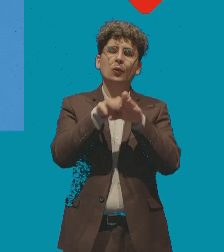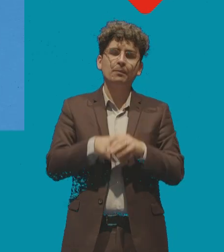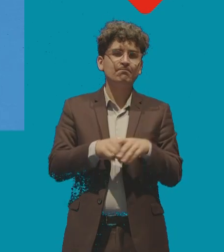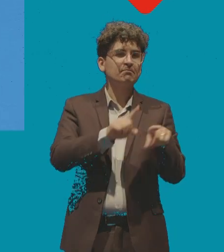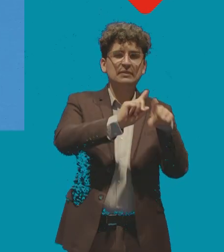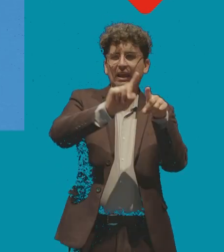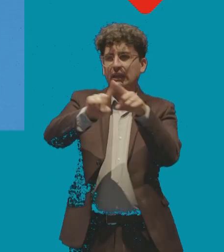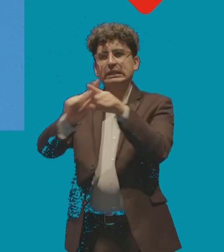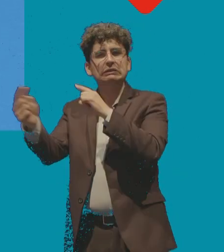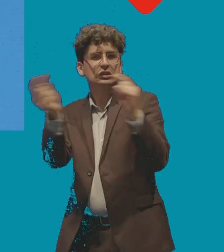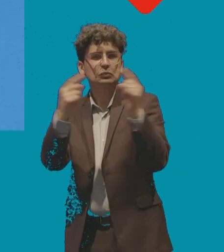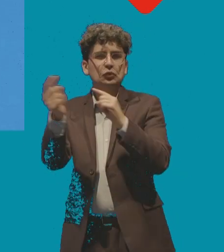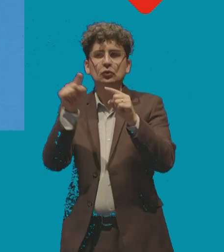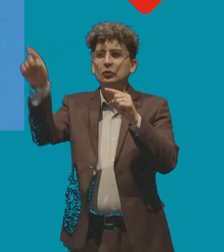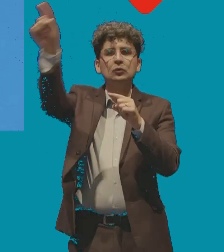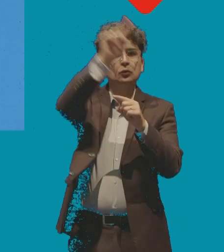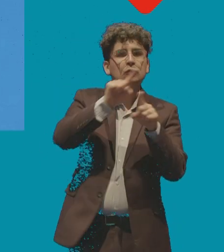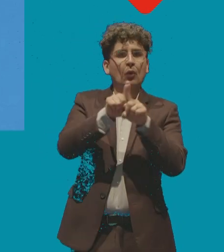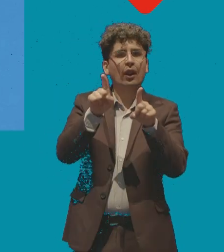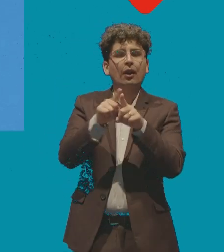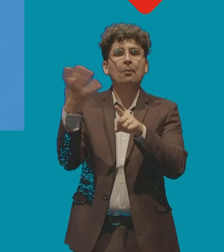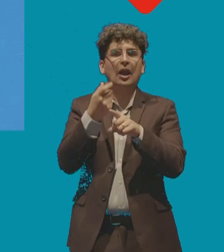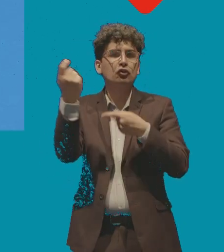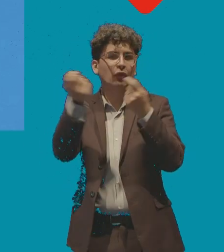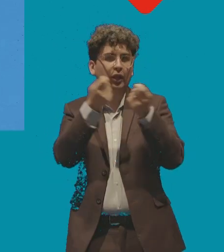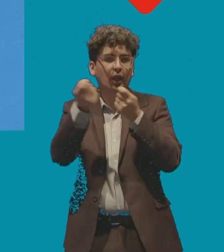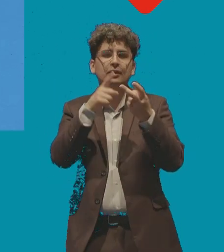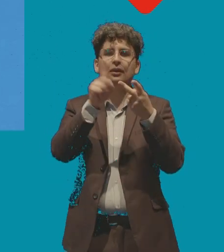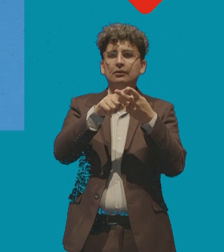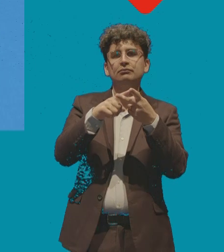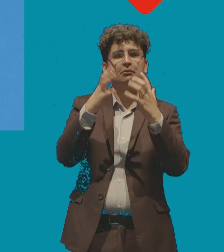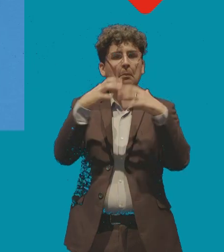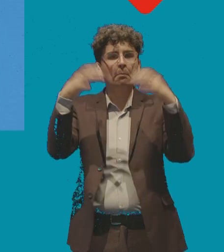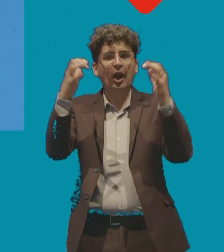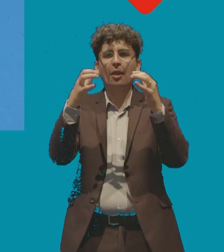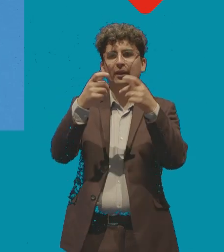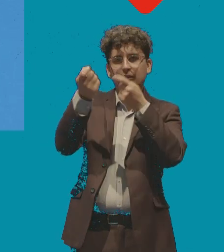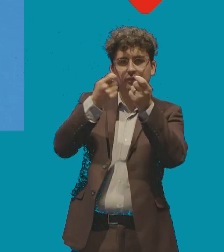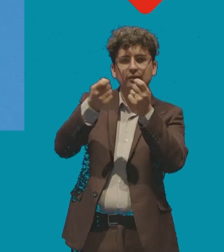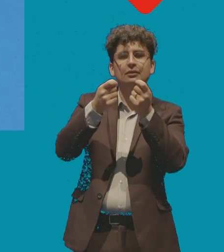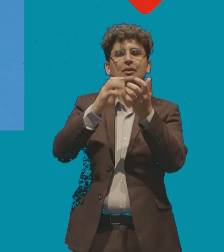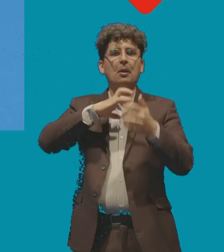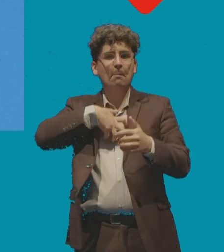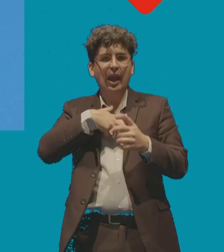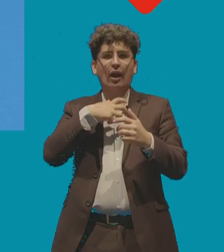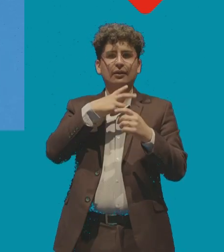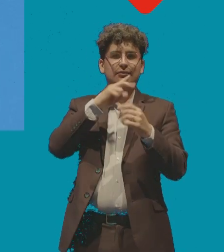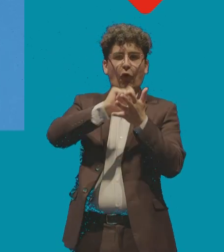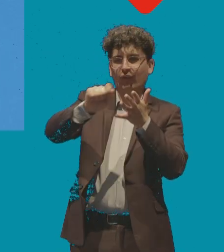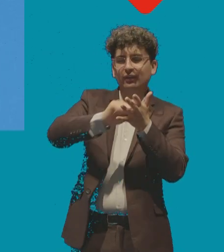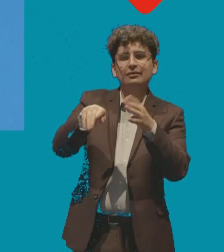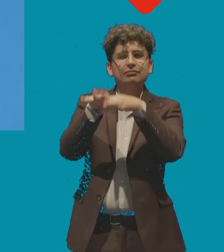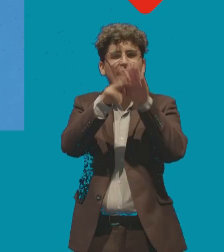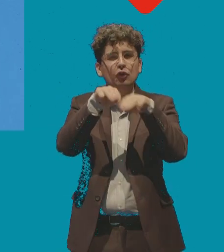disputes across the union too: the pensions regulator, the Parliamentary Health Service Ombudsman, the Mayor's Office, the National Museum of Wales,